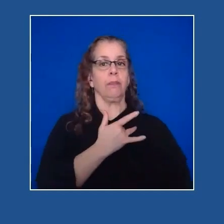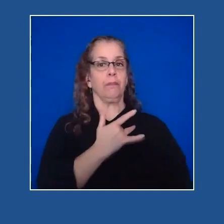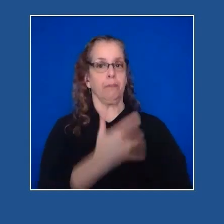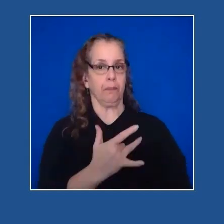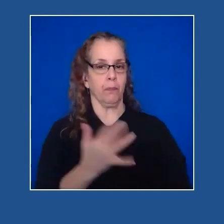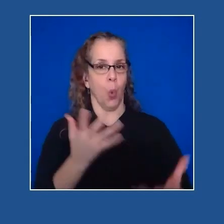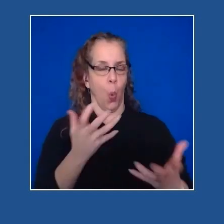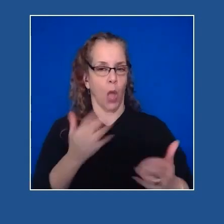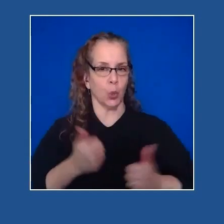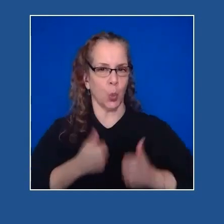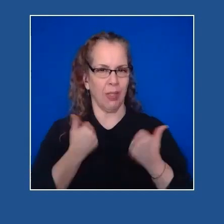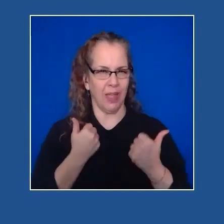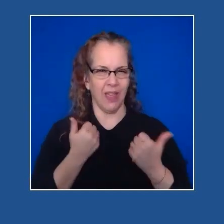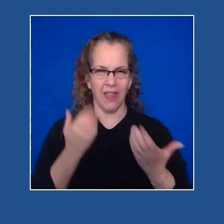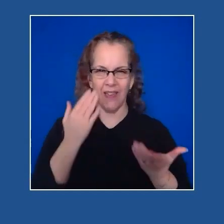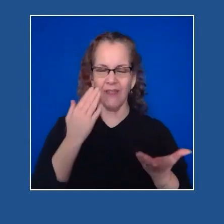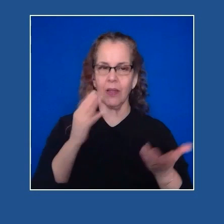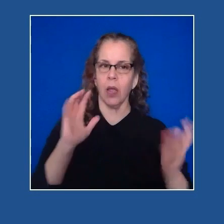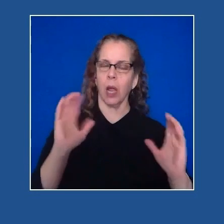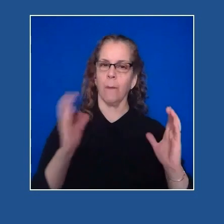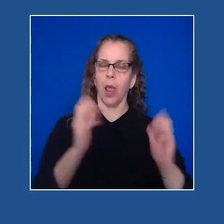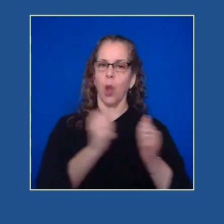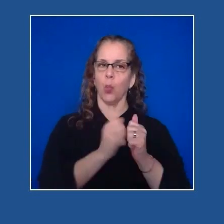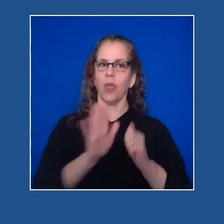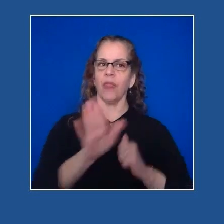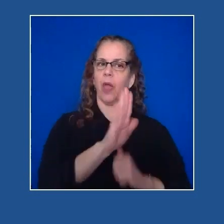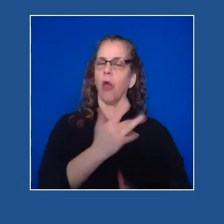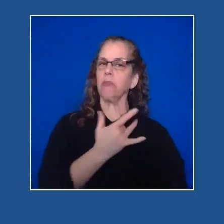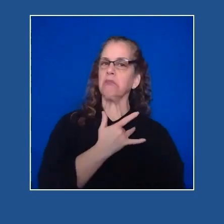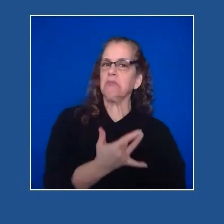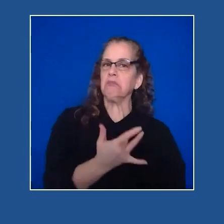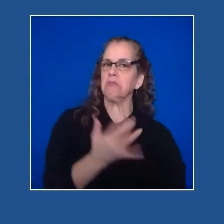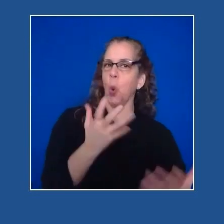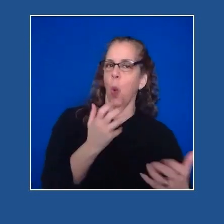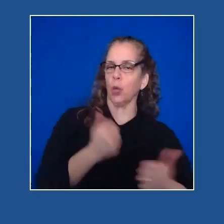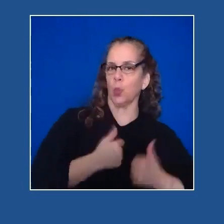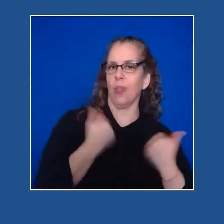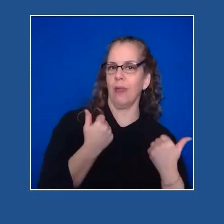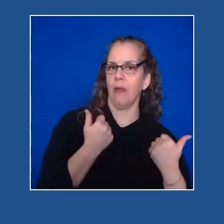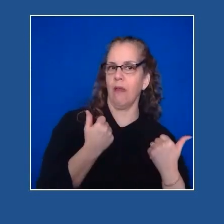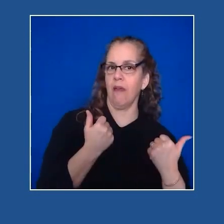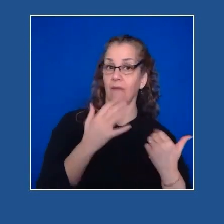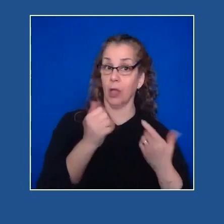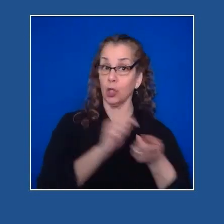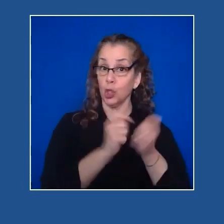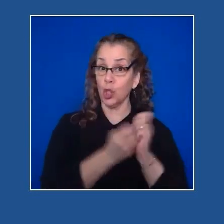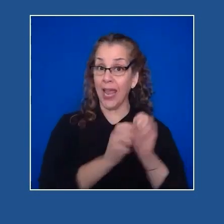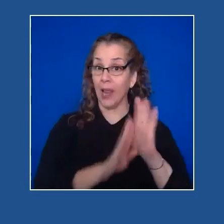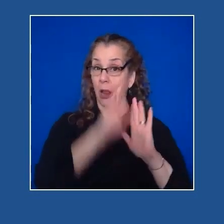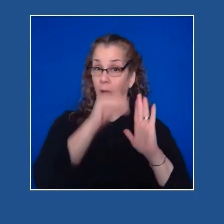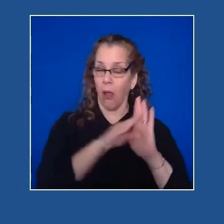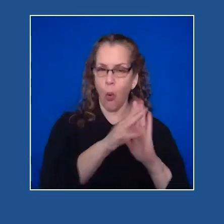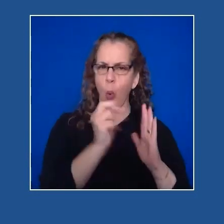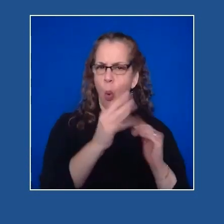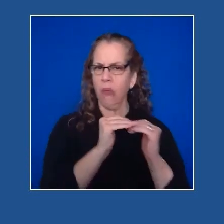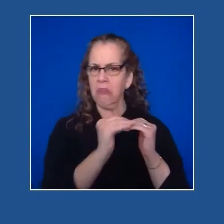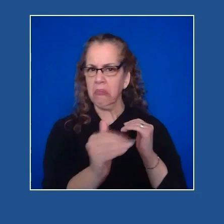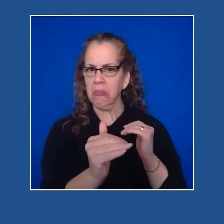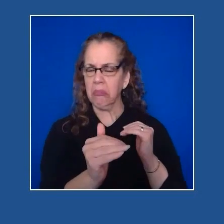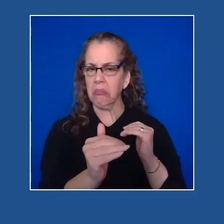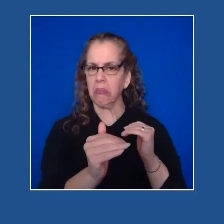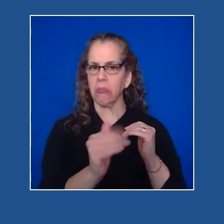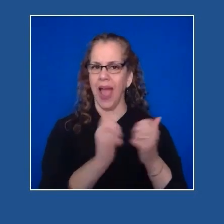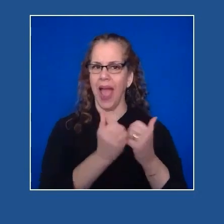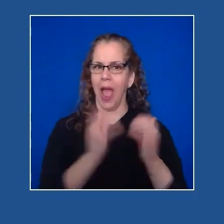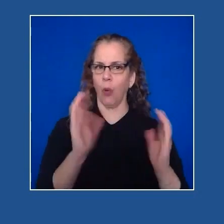extent does that correspond to decreases in thinking about killing oneself relative to your usual thoughts